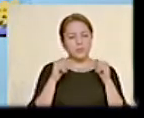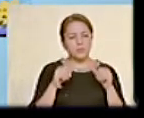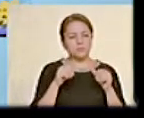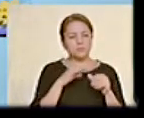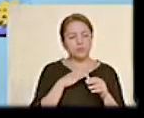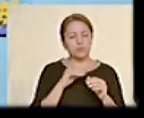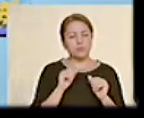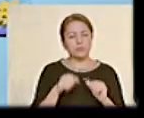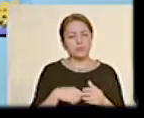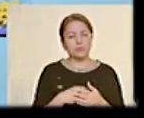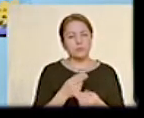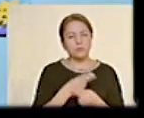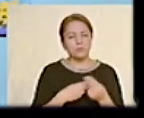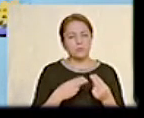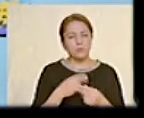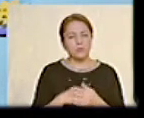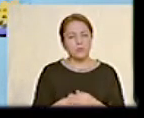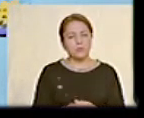mumkin.